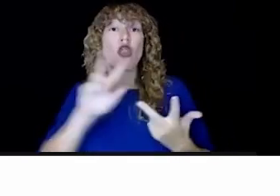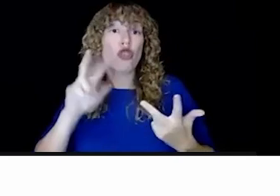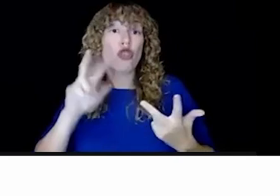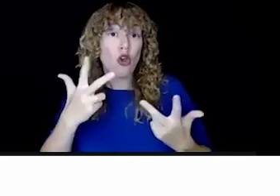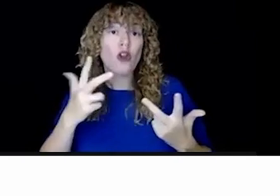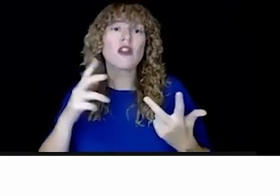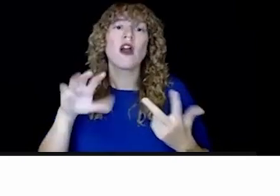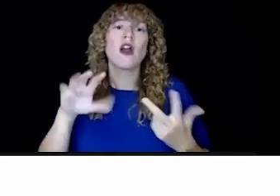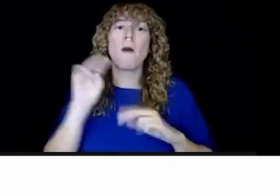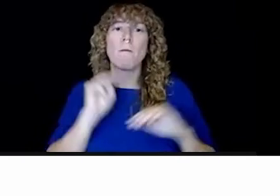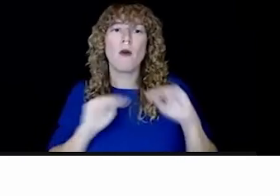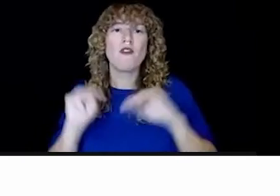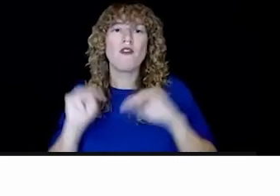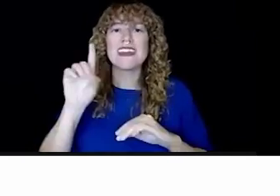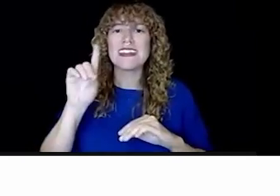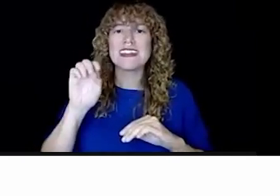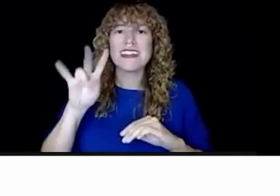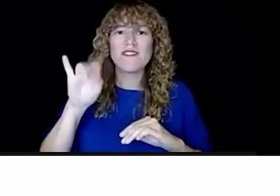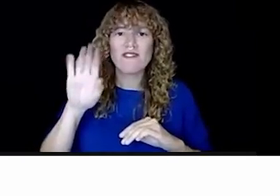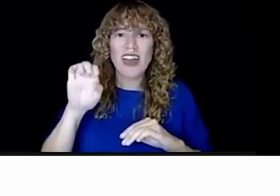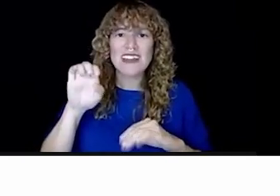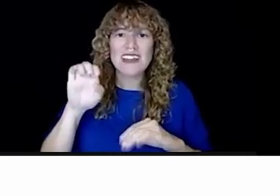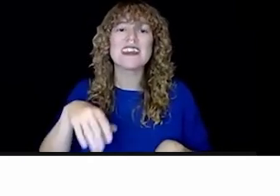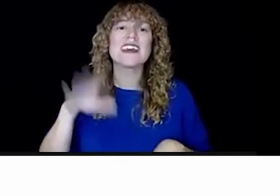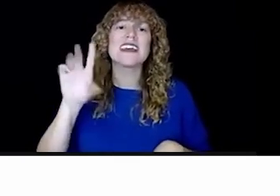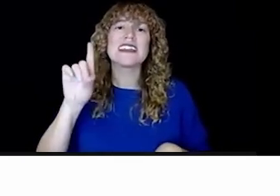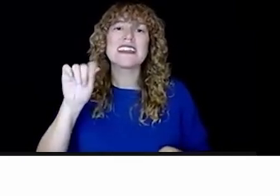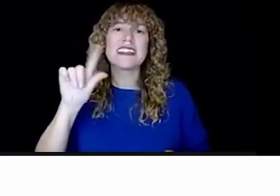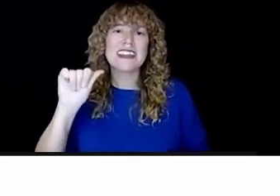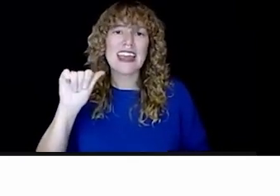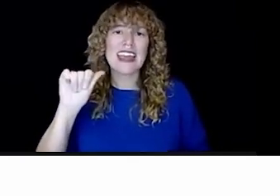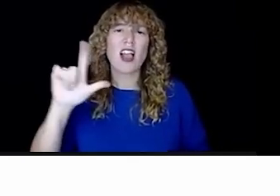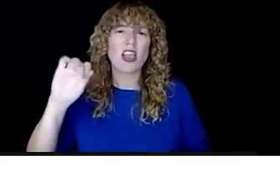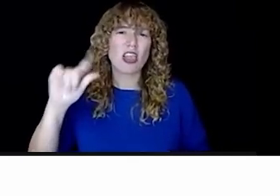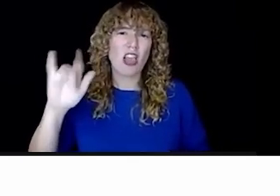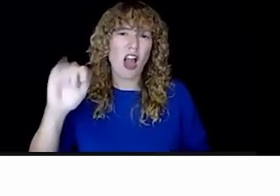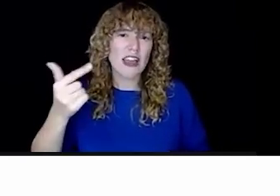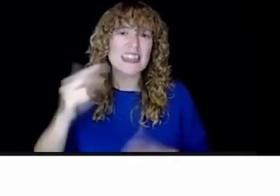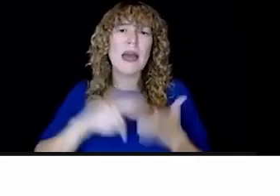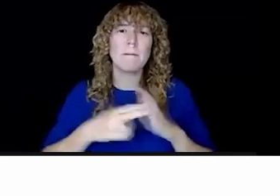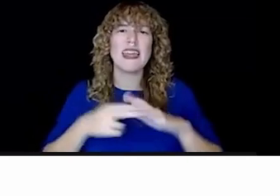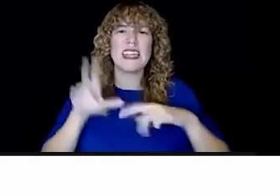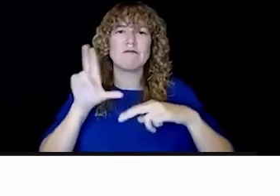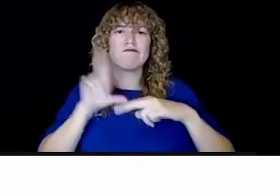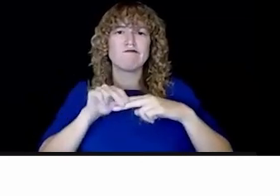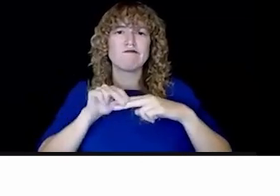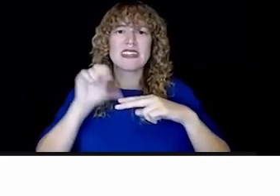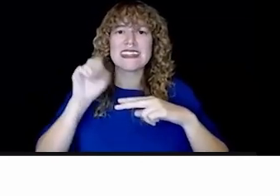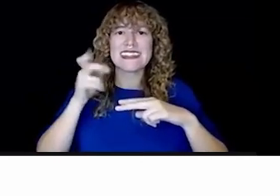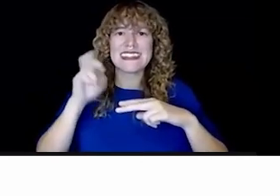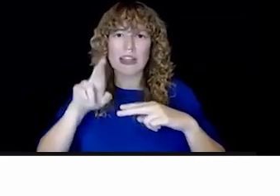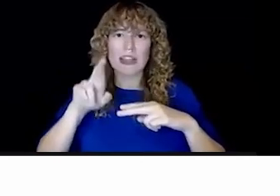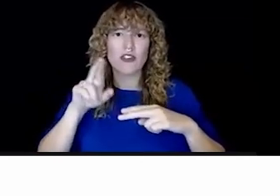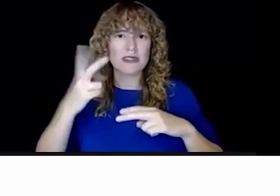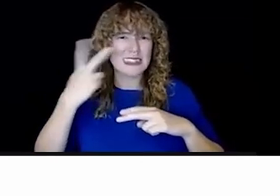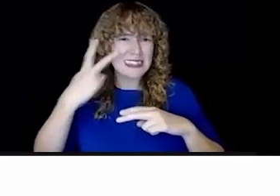develop and test any of the solutions and interventions that we come up with from this. Next, I'll go into